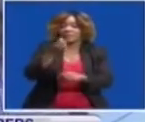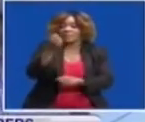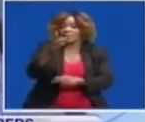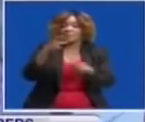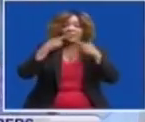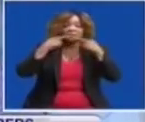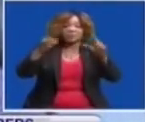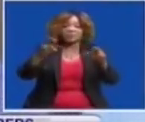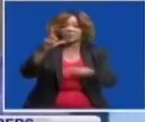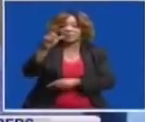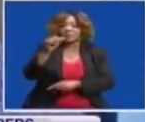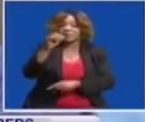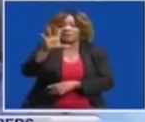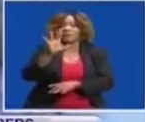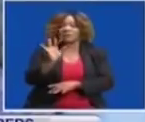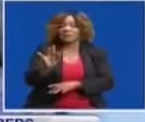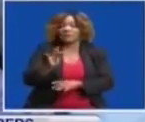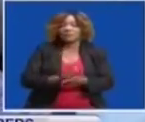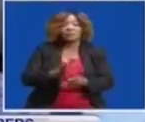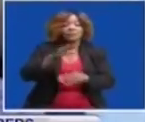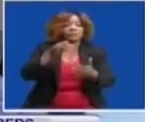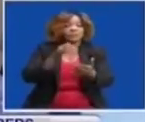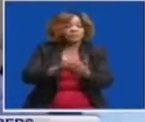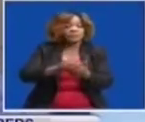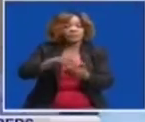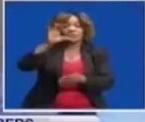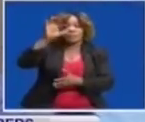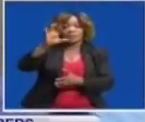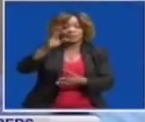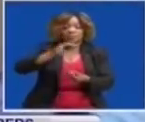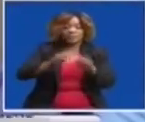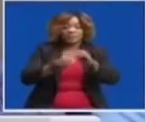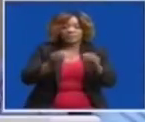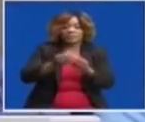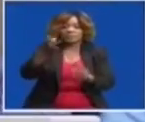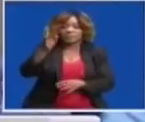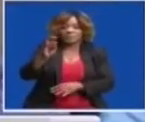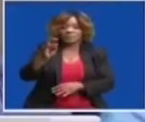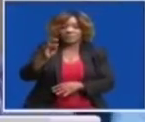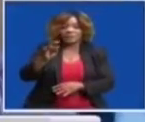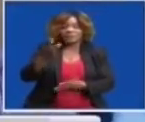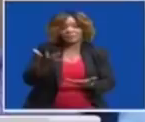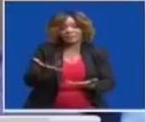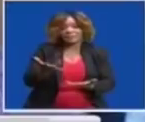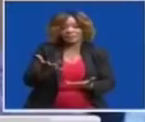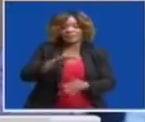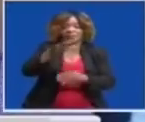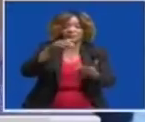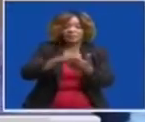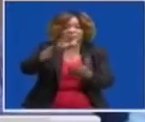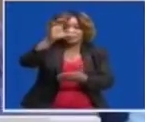for 2018. Central Province, we are number 7 at the tail of the